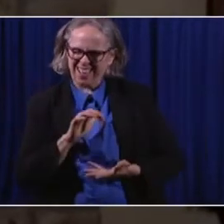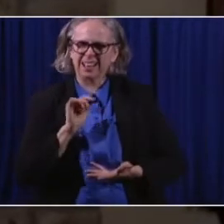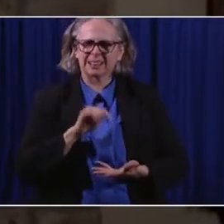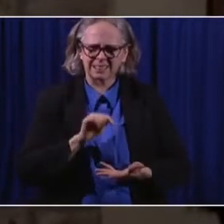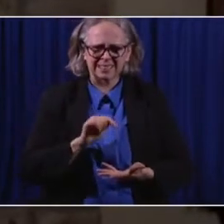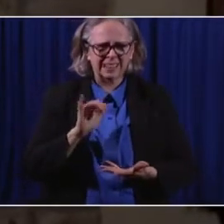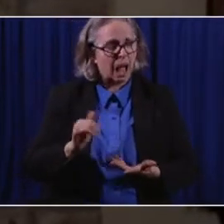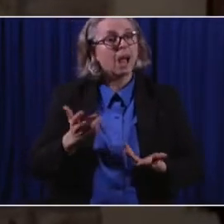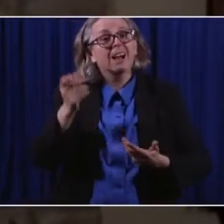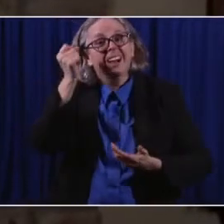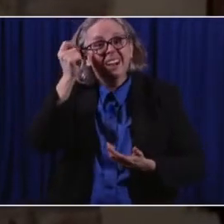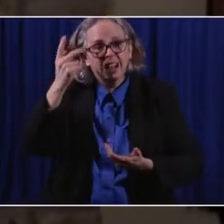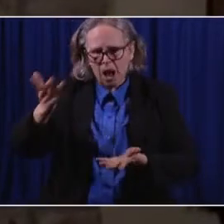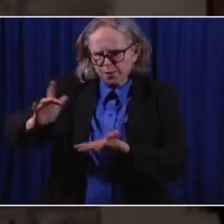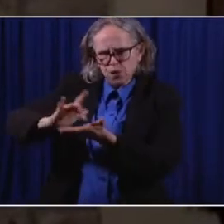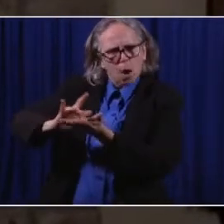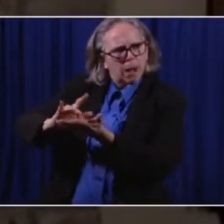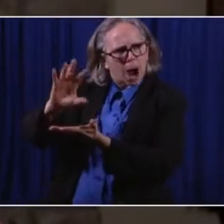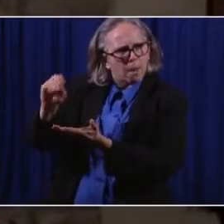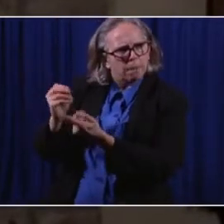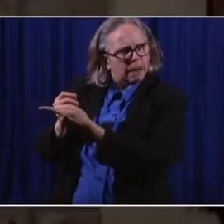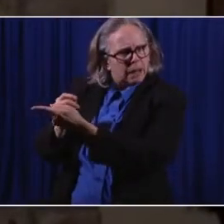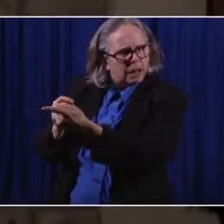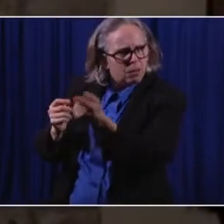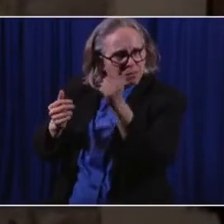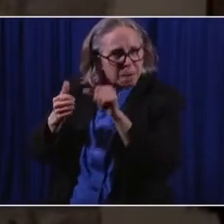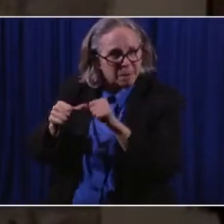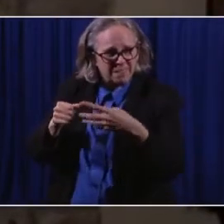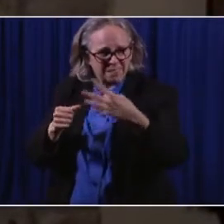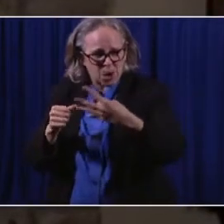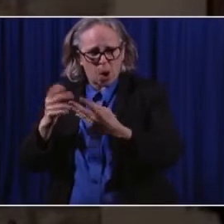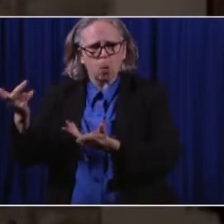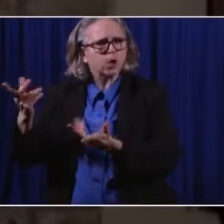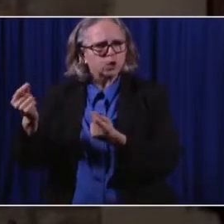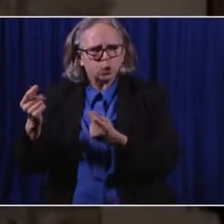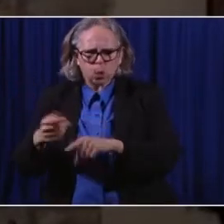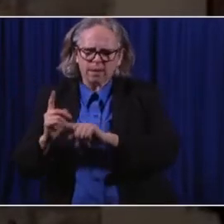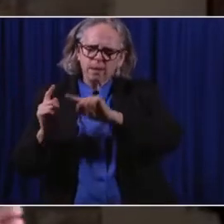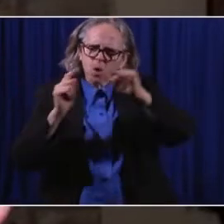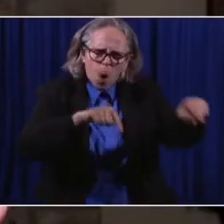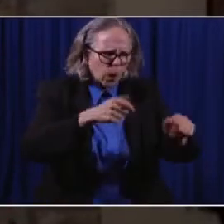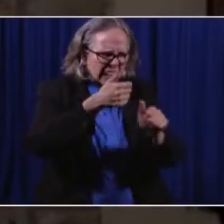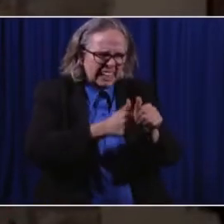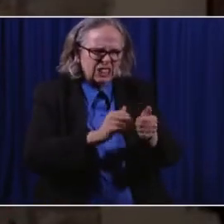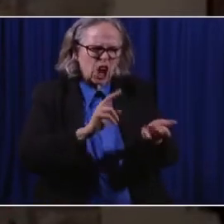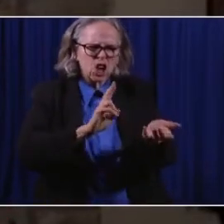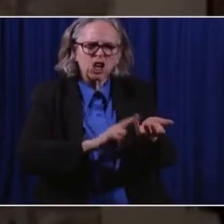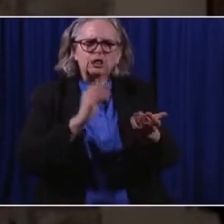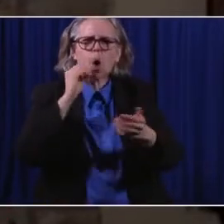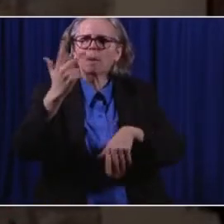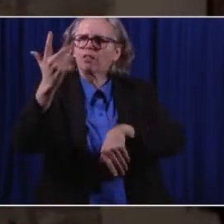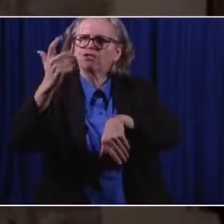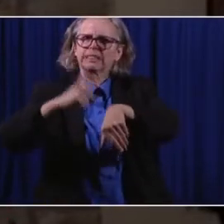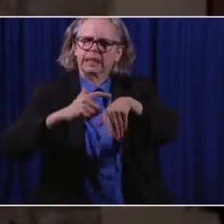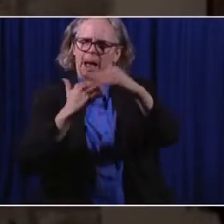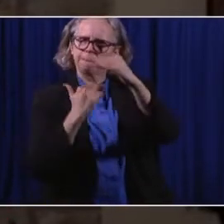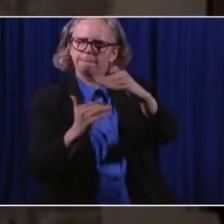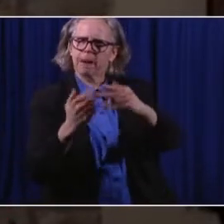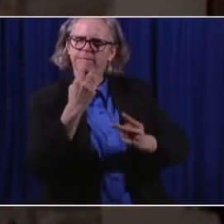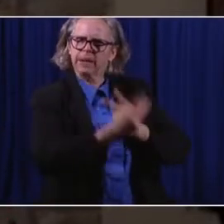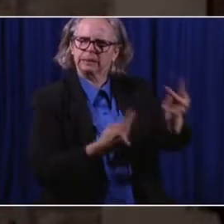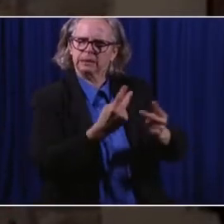behalf will make three stops to each nursing home, three different dates they will come into that nursing home. The first date, they